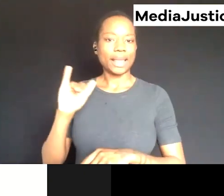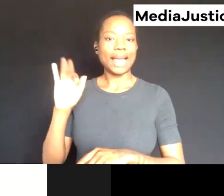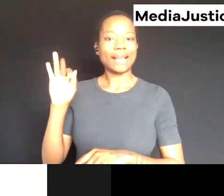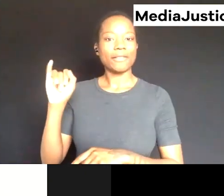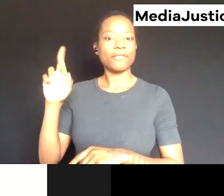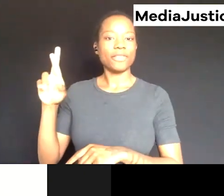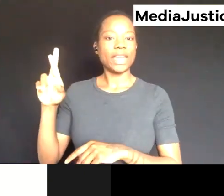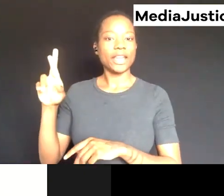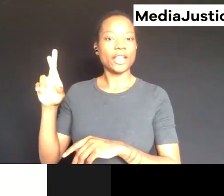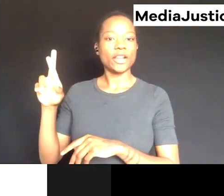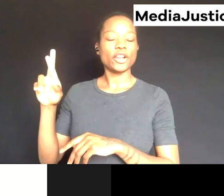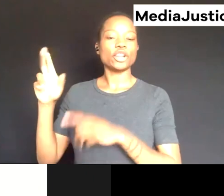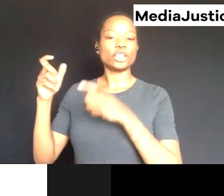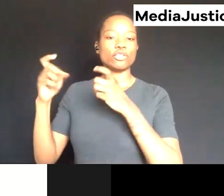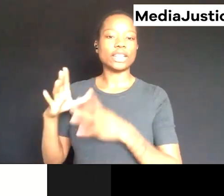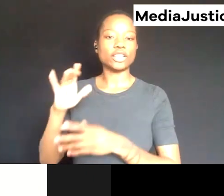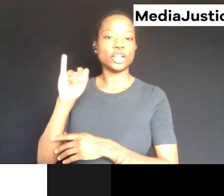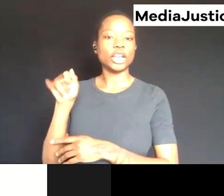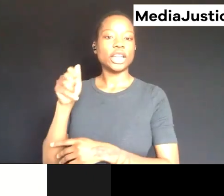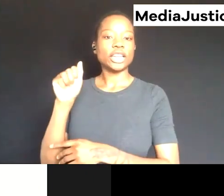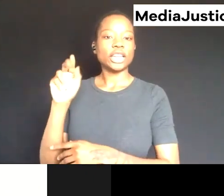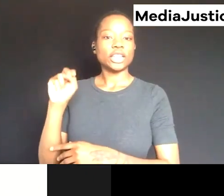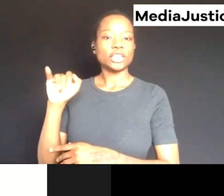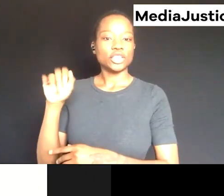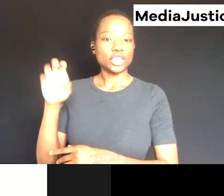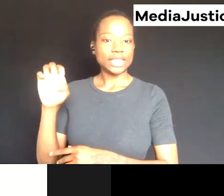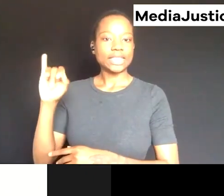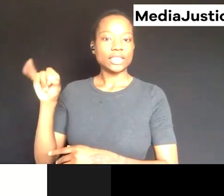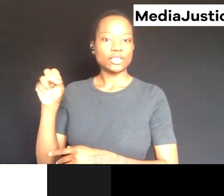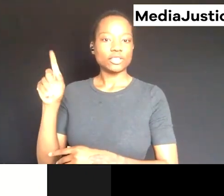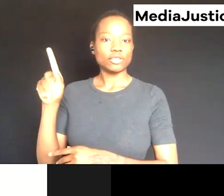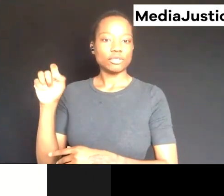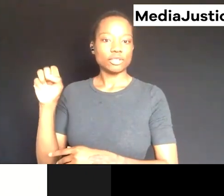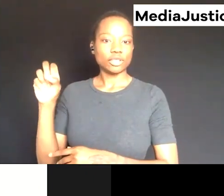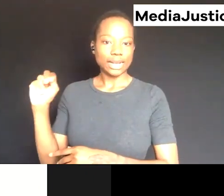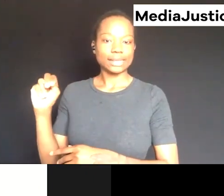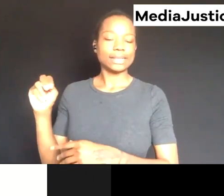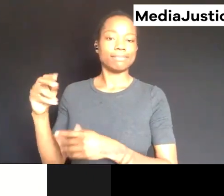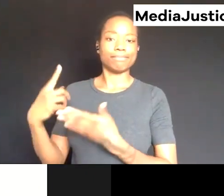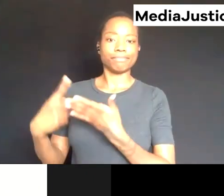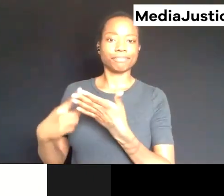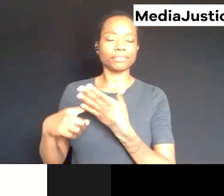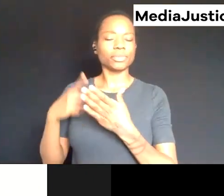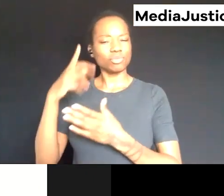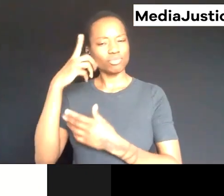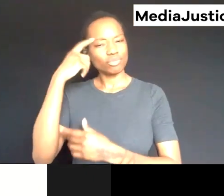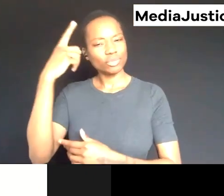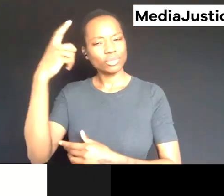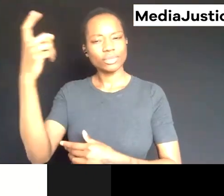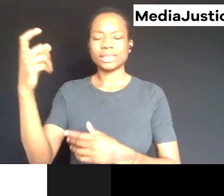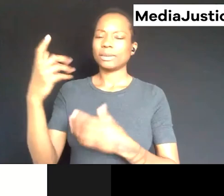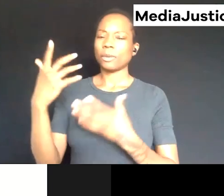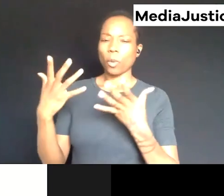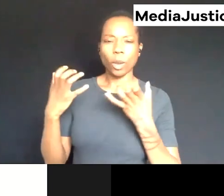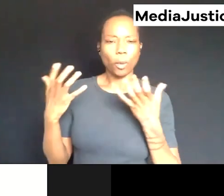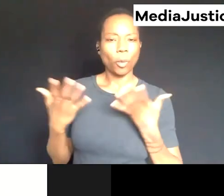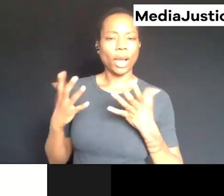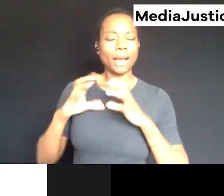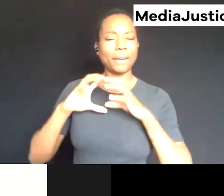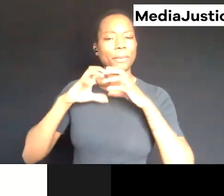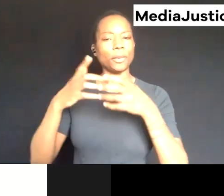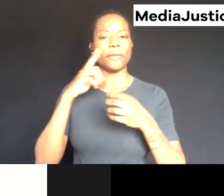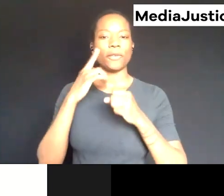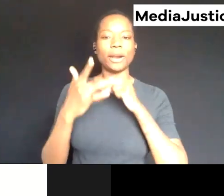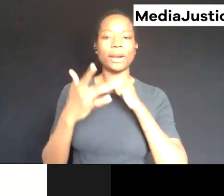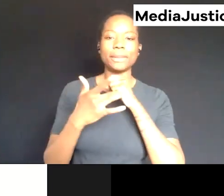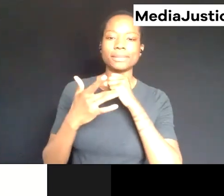Reporting, and just talking about how she dreamed of a movement for media and technology for a really long time. And I think the members of our network